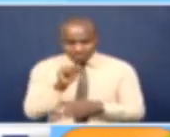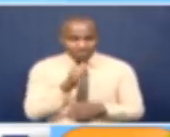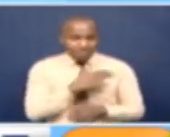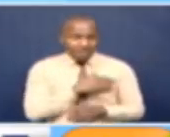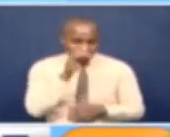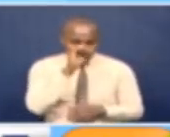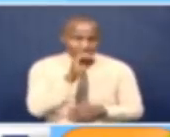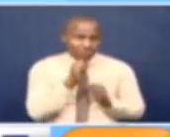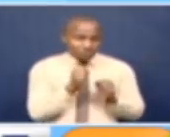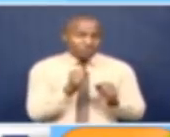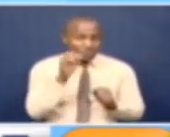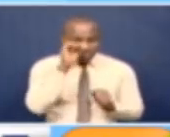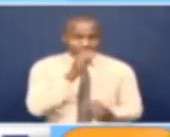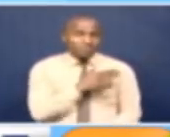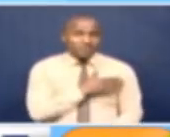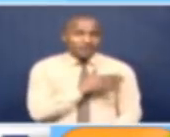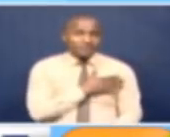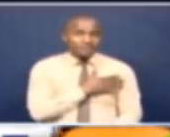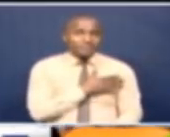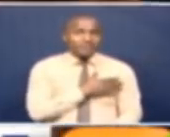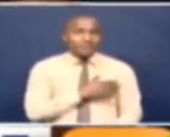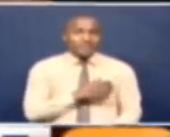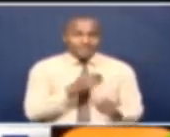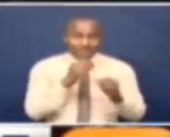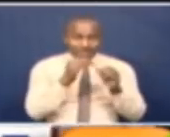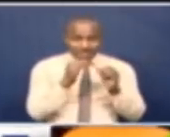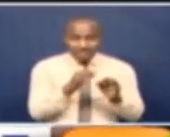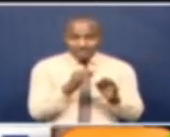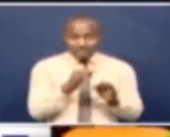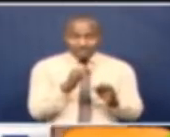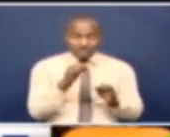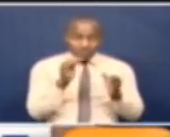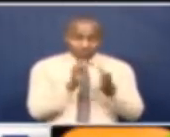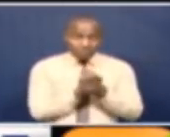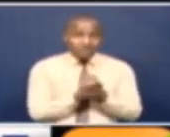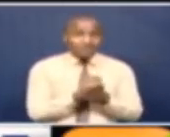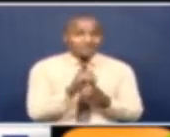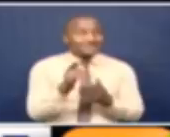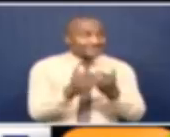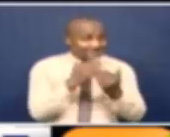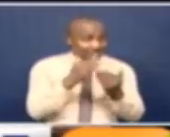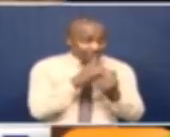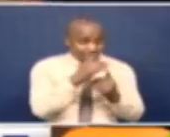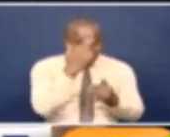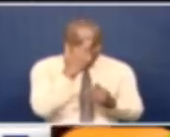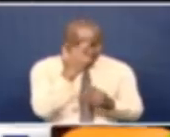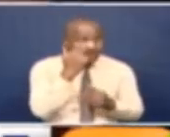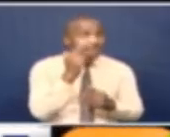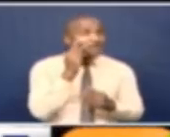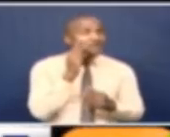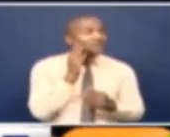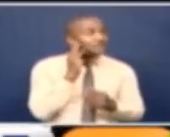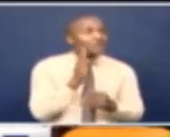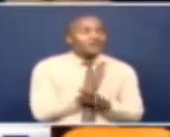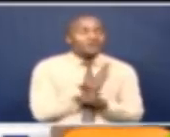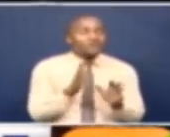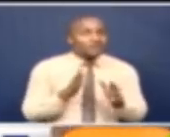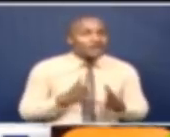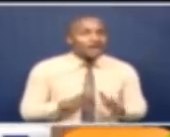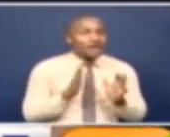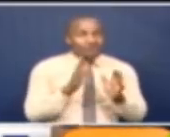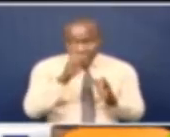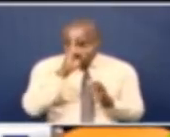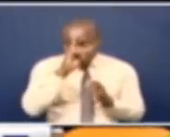opinion. Because if this government of this Jubilee administration really cared about the Maasai's, then they would not have allowed rogue